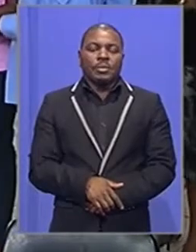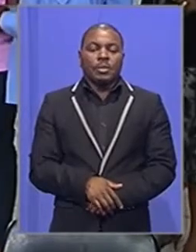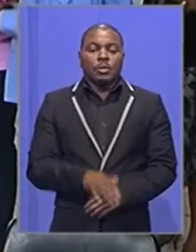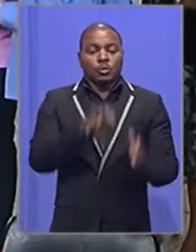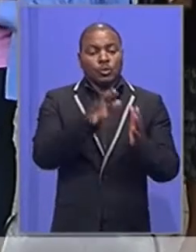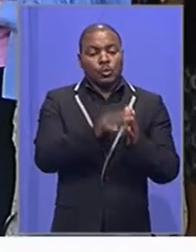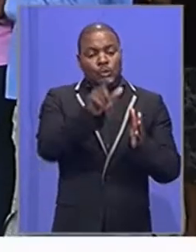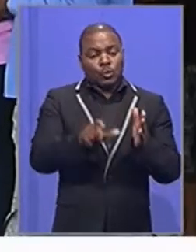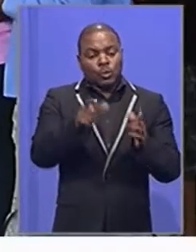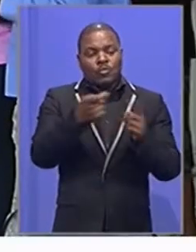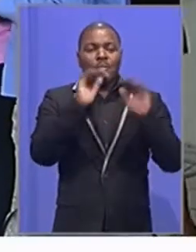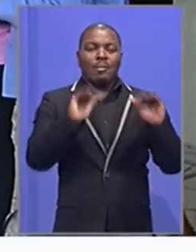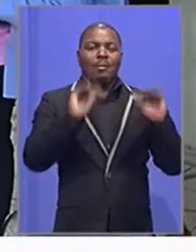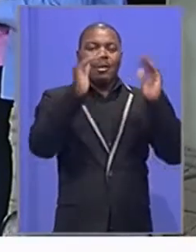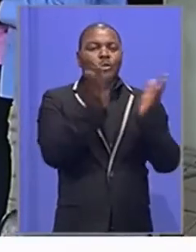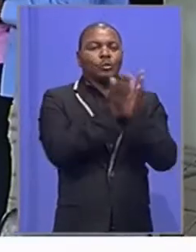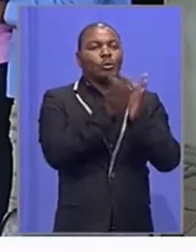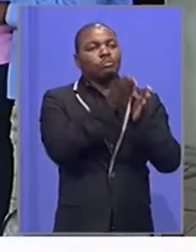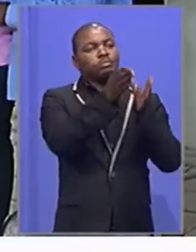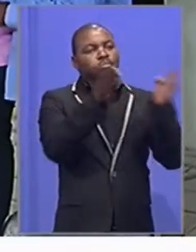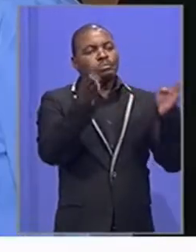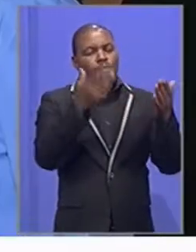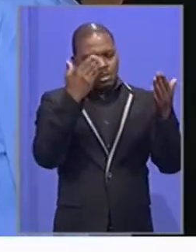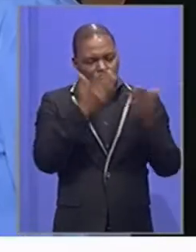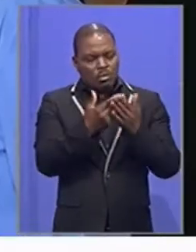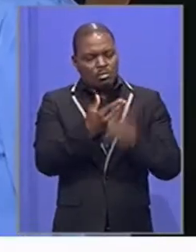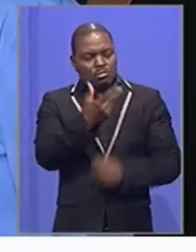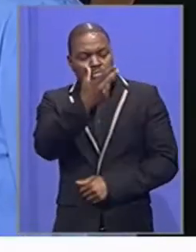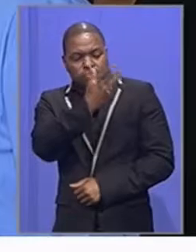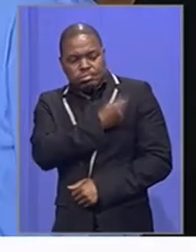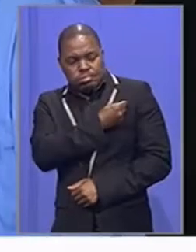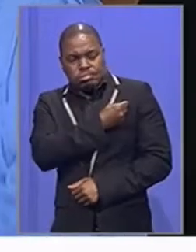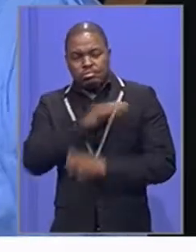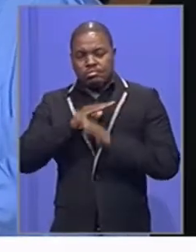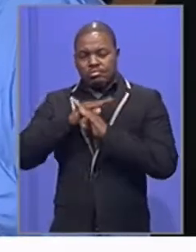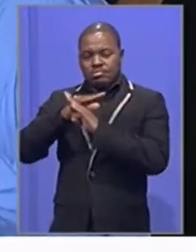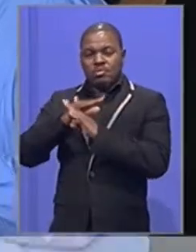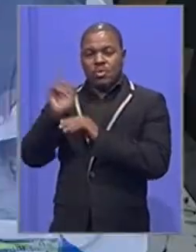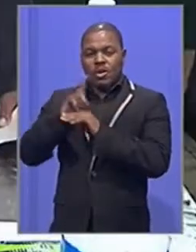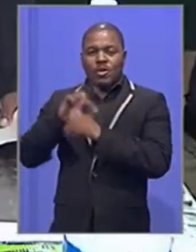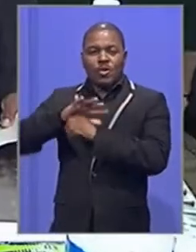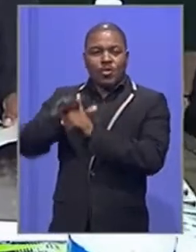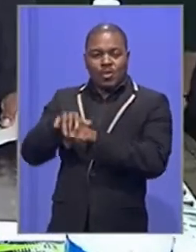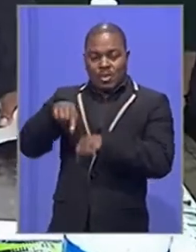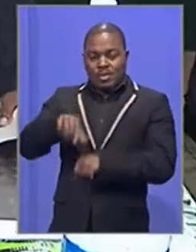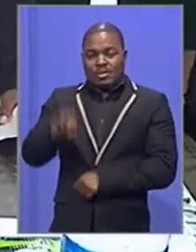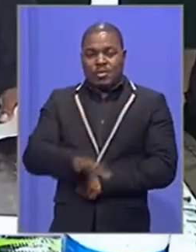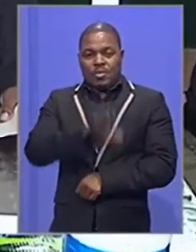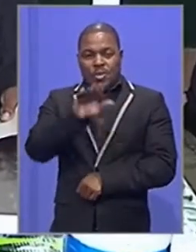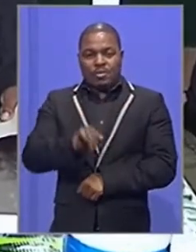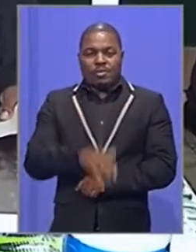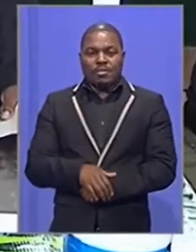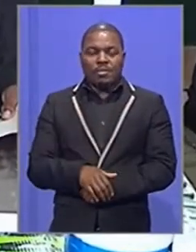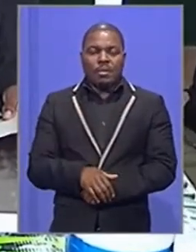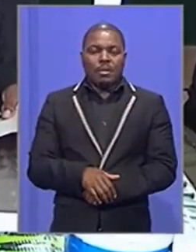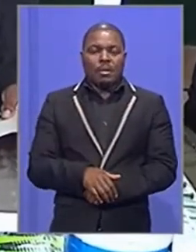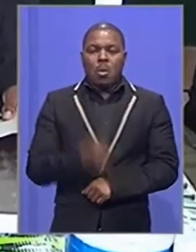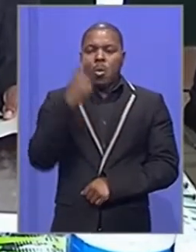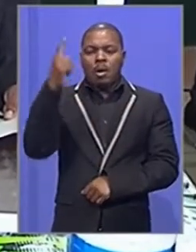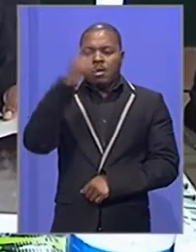Barutwana ba dikolo tse phagamego ba dumeletswe go hlabiwa moento wa COVID-19 mo nageng. Ka nakwana ya ka godingwana